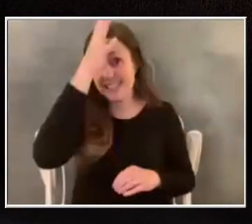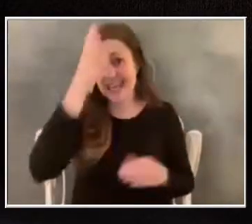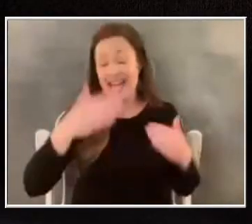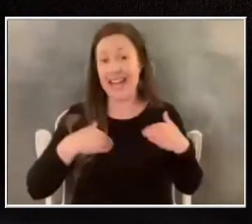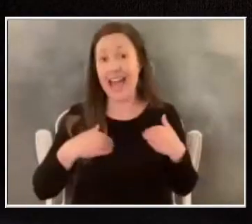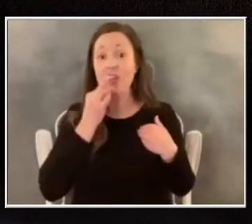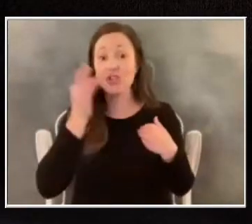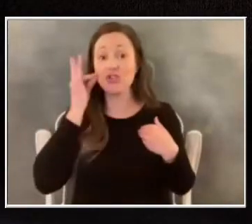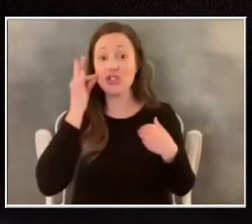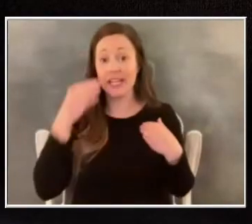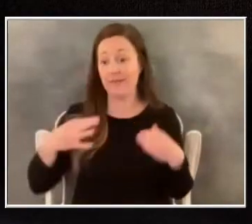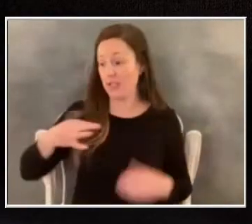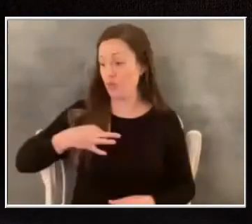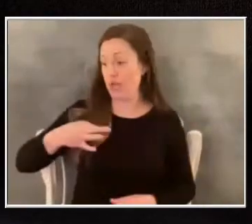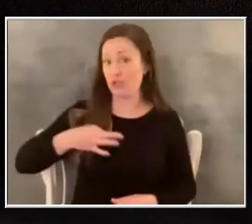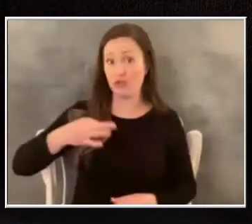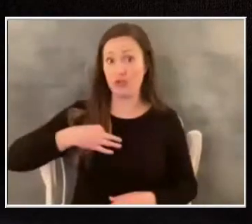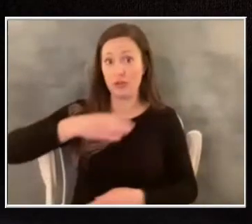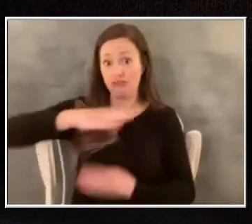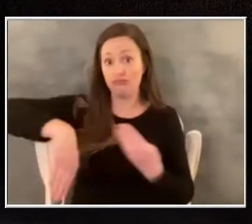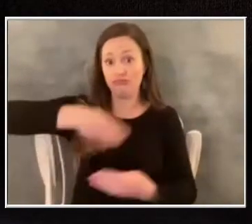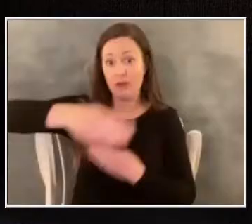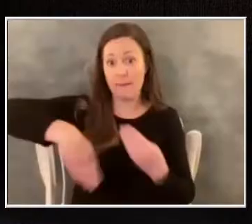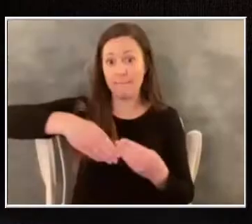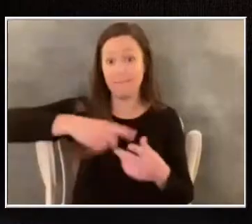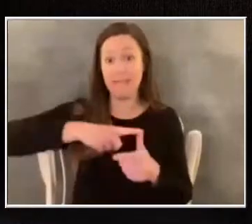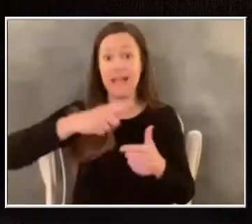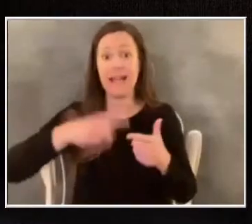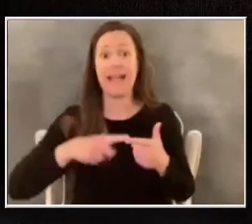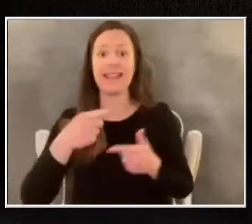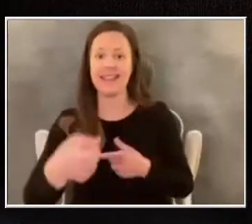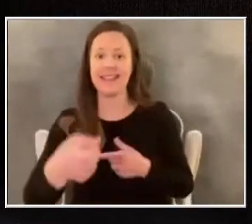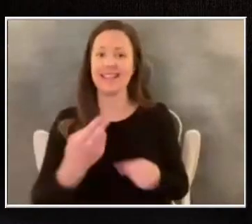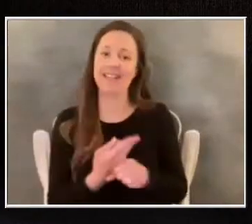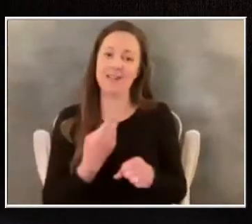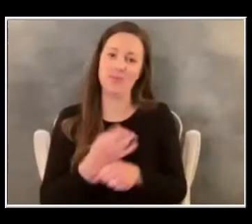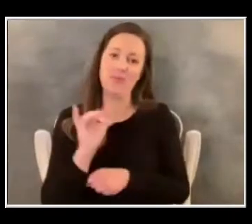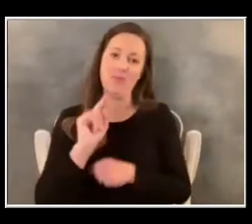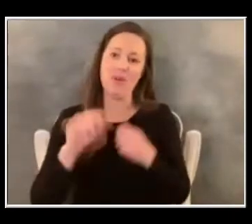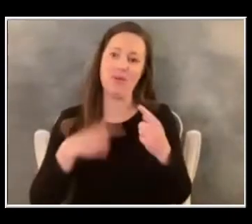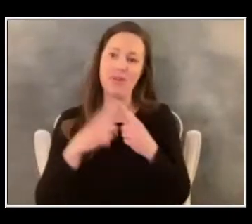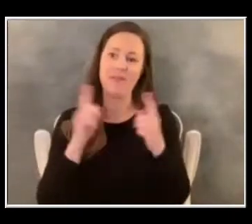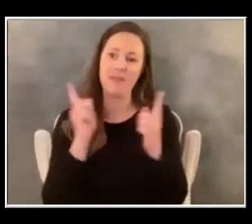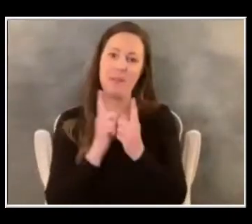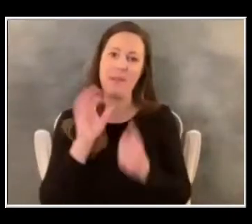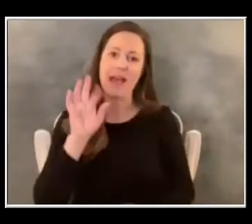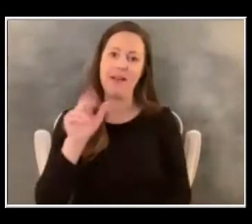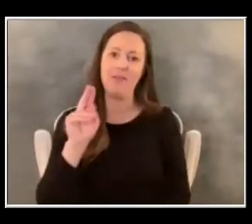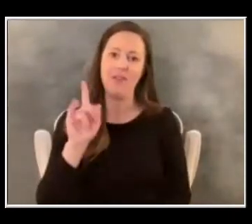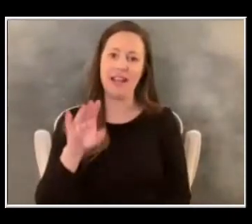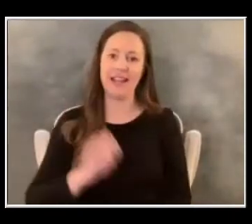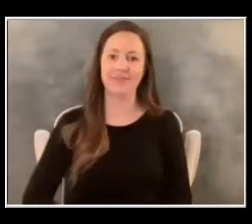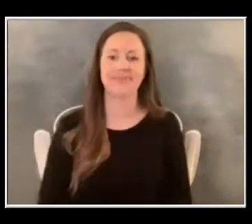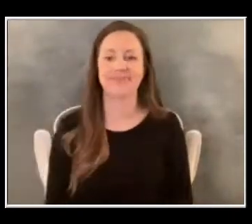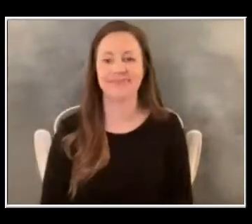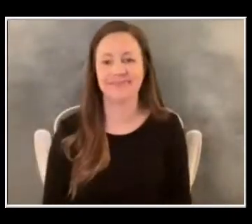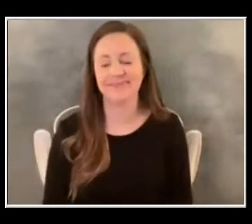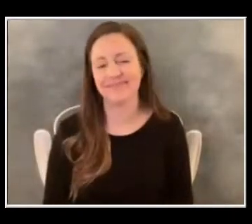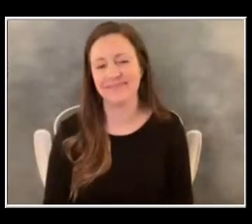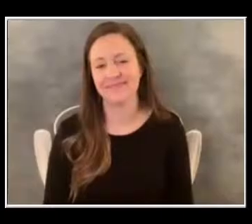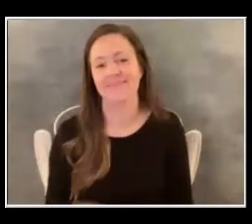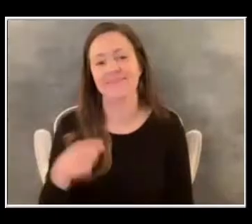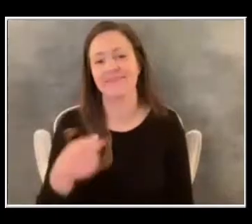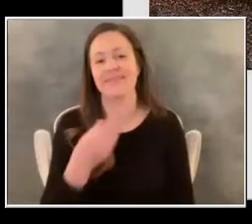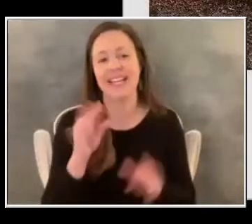Oh, goodness. Riley wore it the day we met Frankie. And then Frankie and his family took it on the